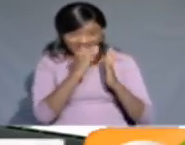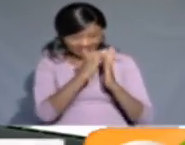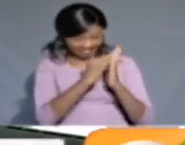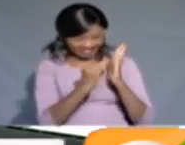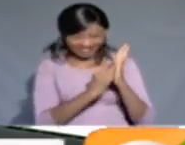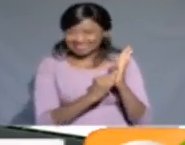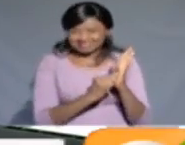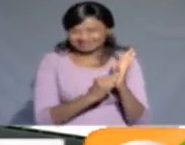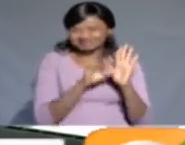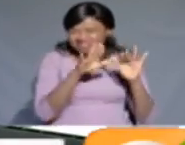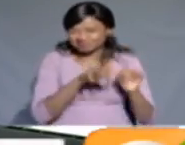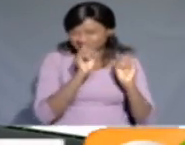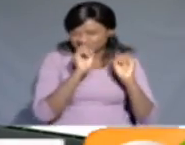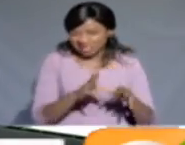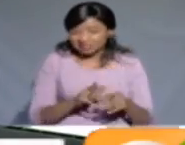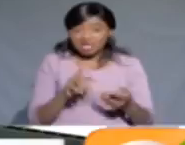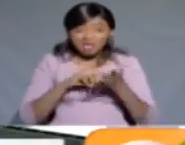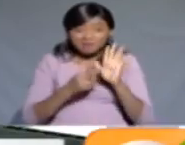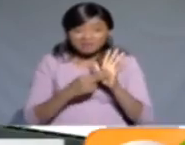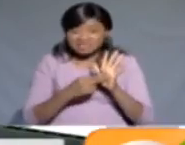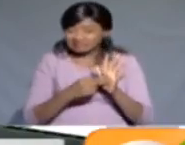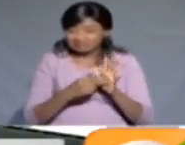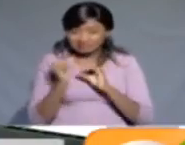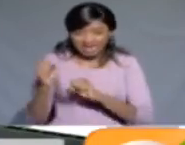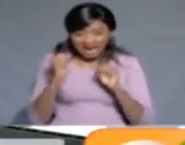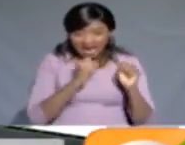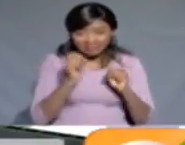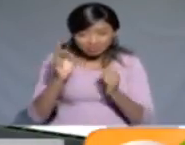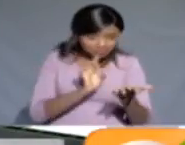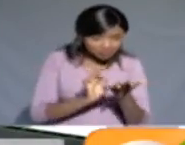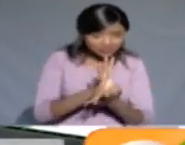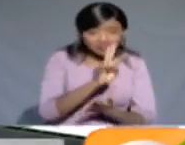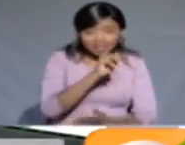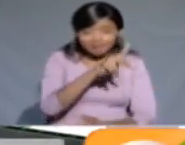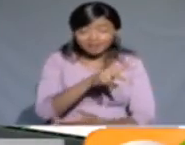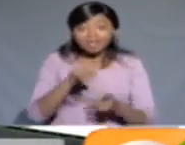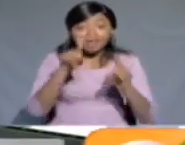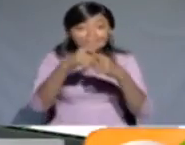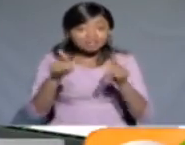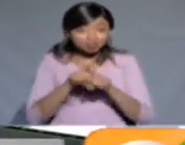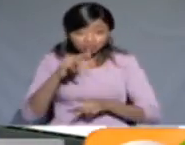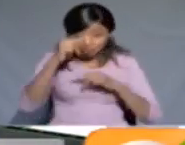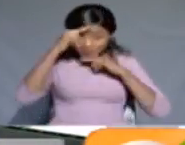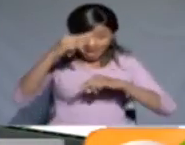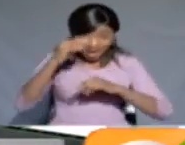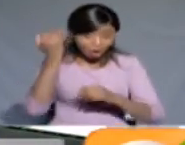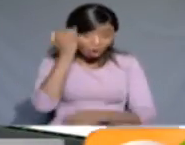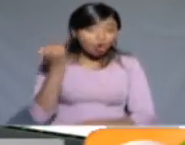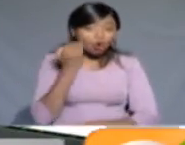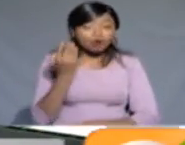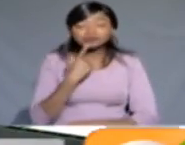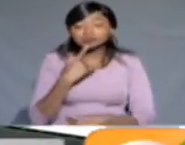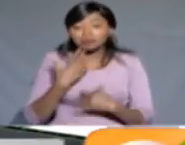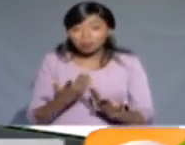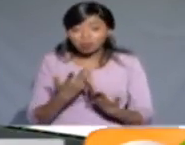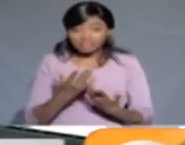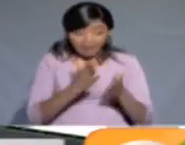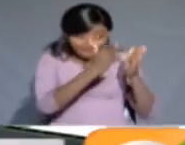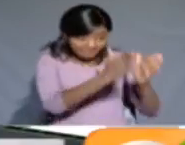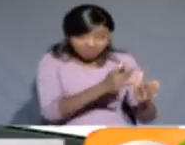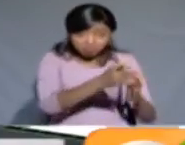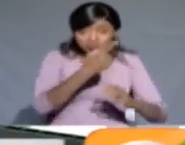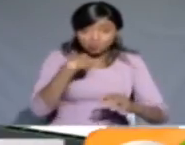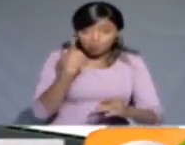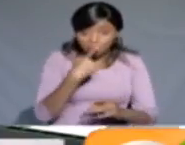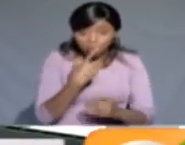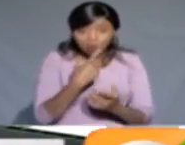made it harder for you to recall your MP. In its ruling, the same High Court also allowed a person who unsuccessfully contested